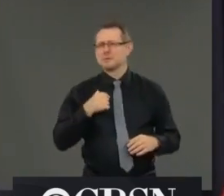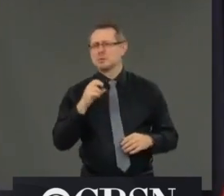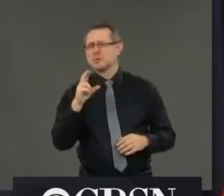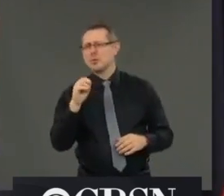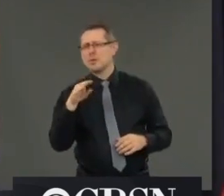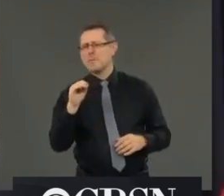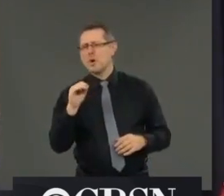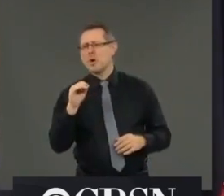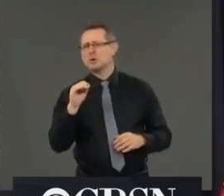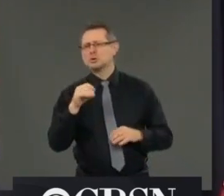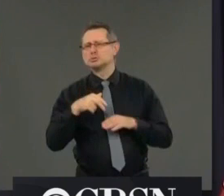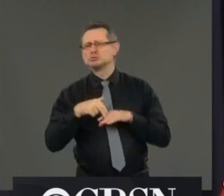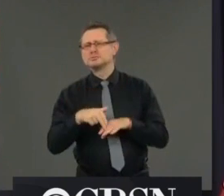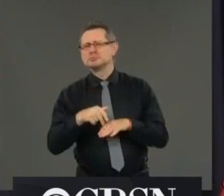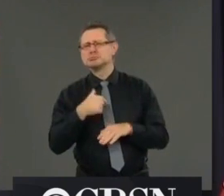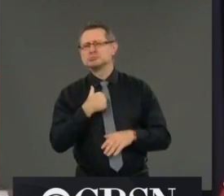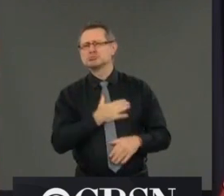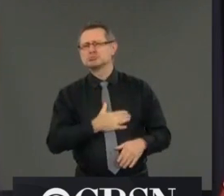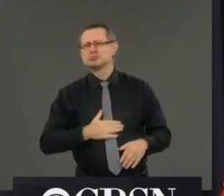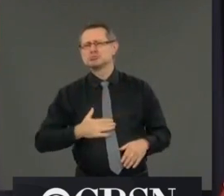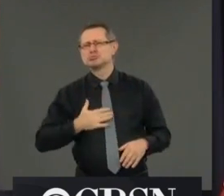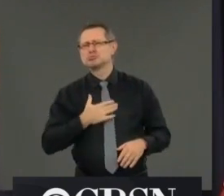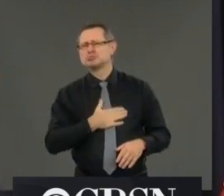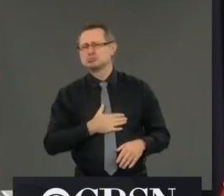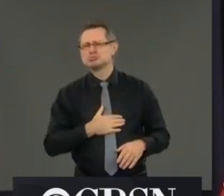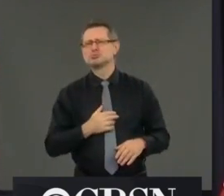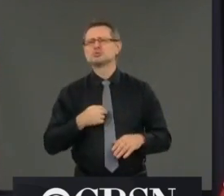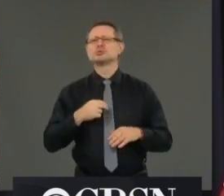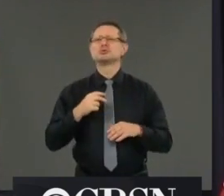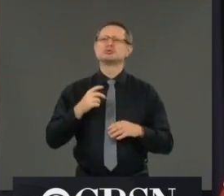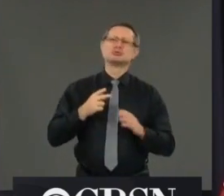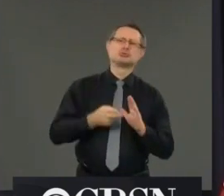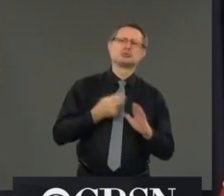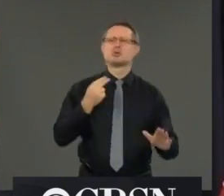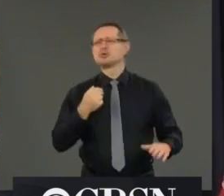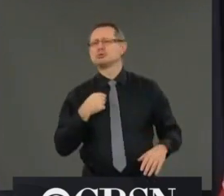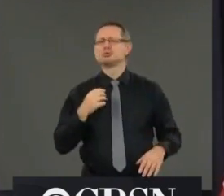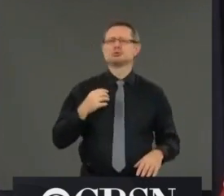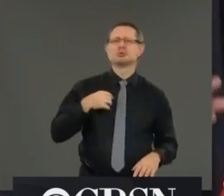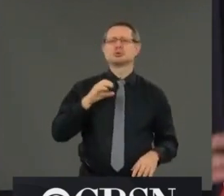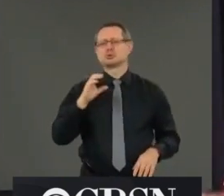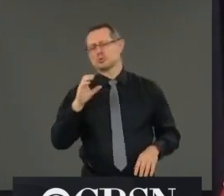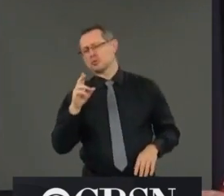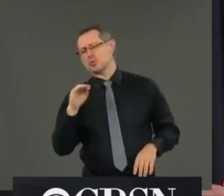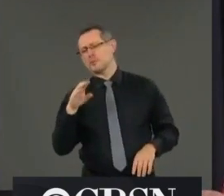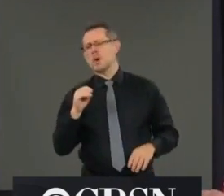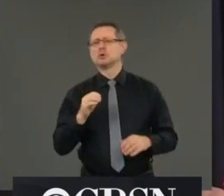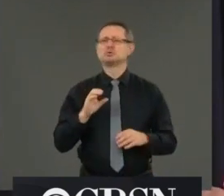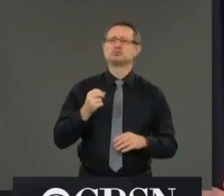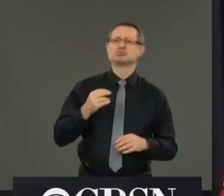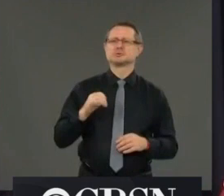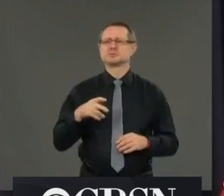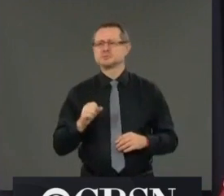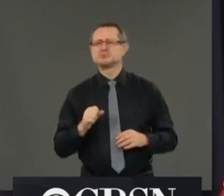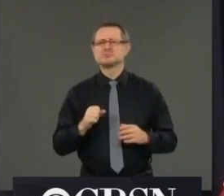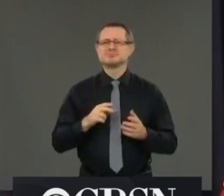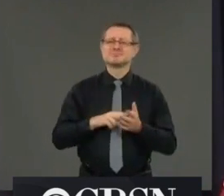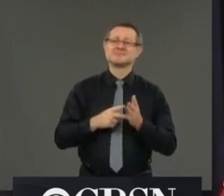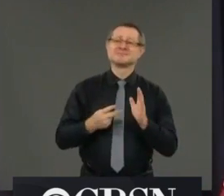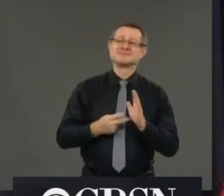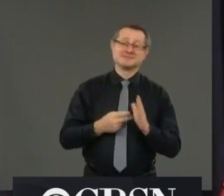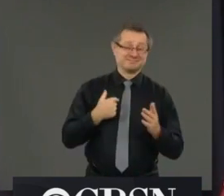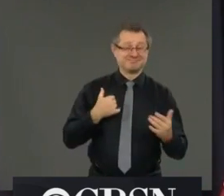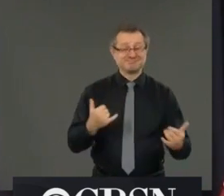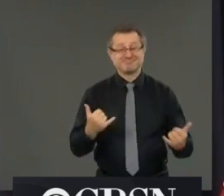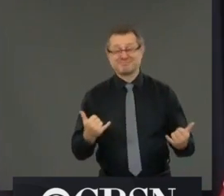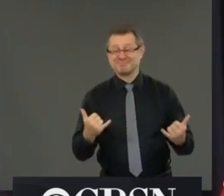them. They do not suffice in the existing law as